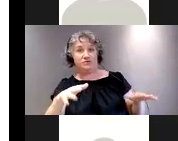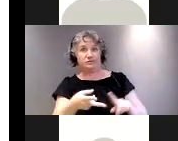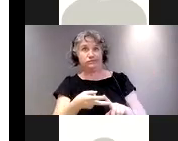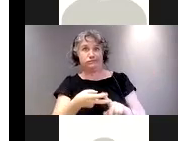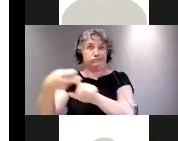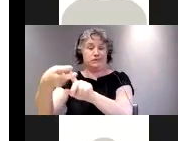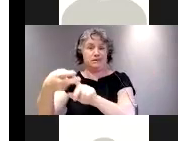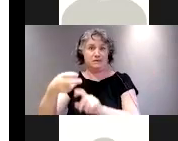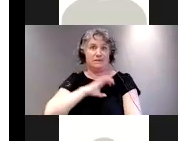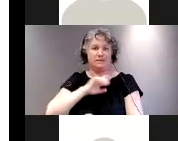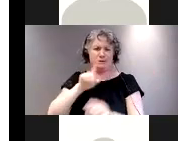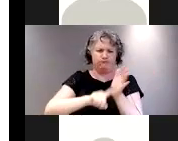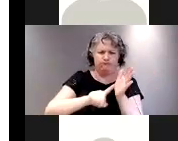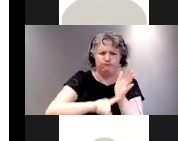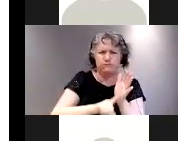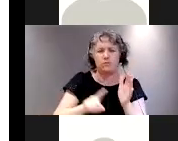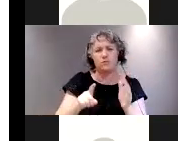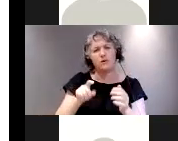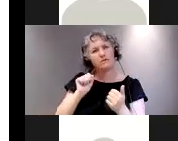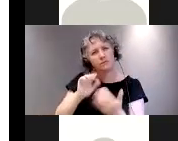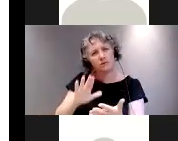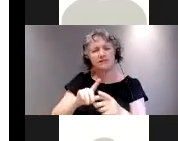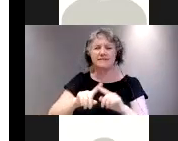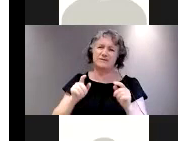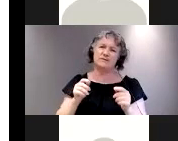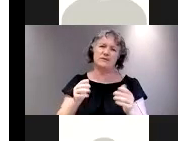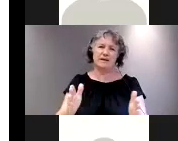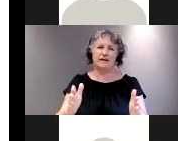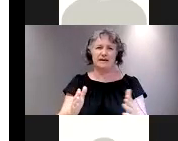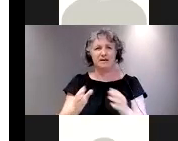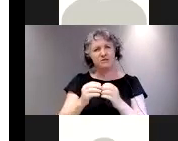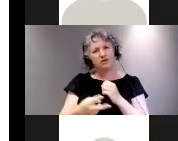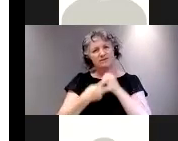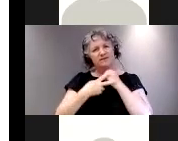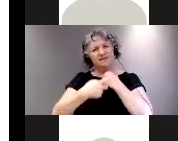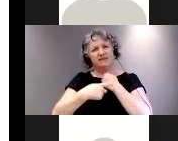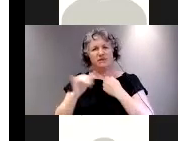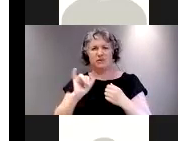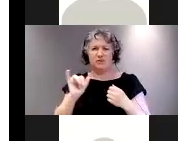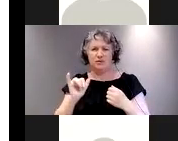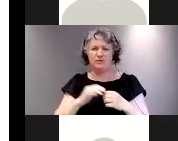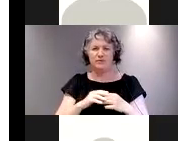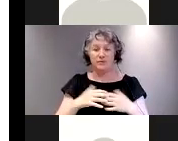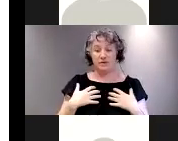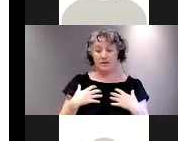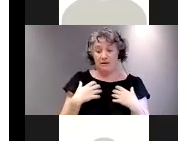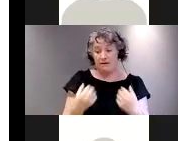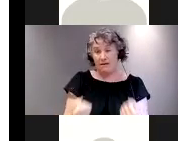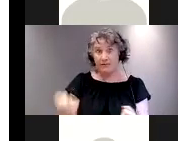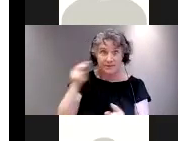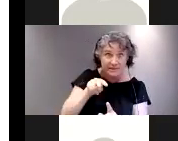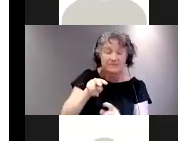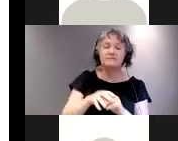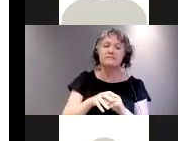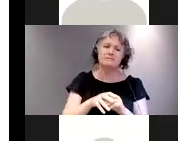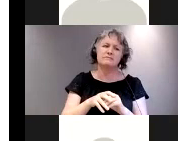police on something, right? They want to handle it in a different way, and it's more timely, right? From the health perspective, we work with all